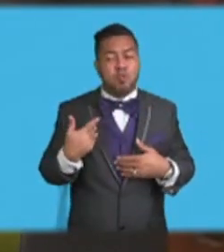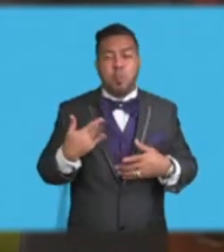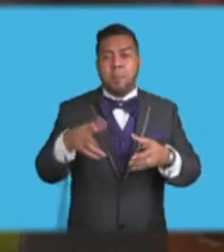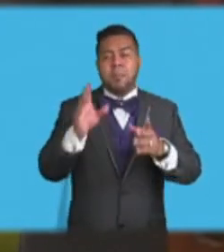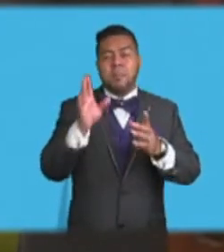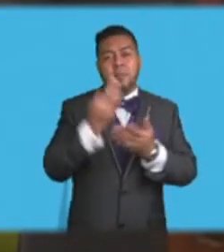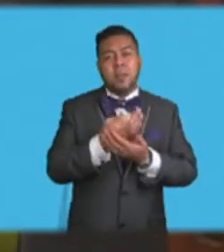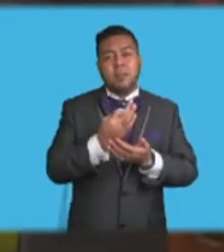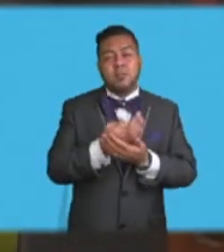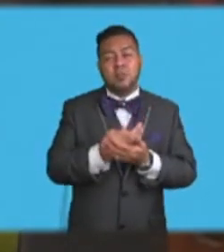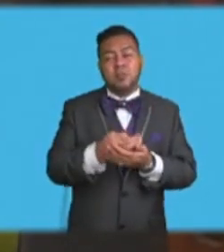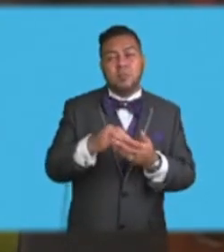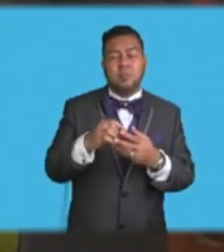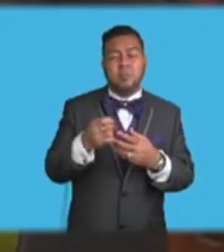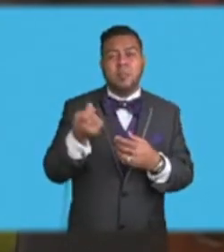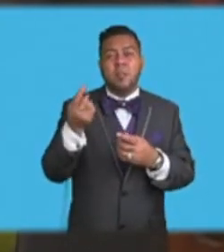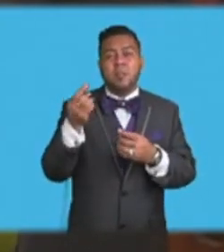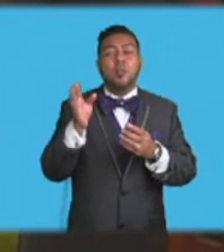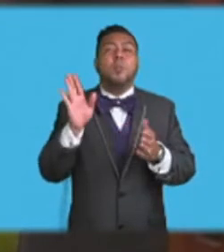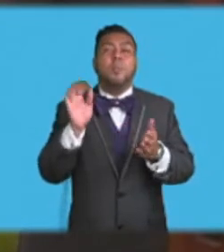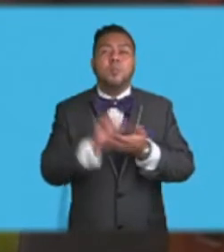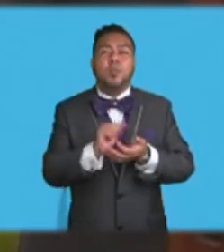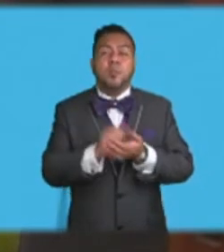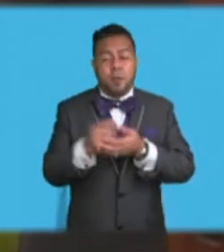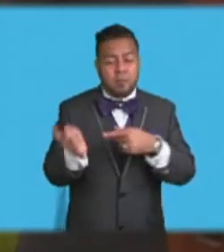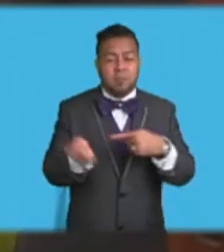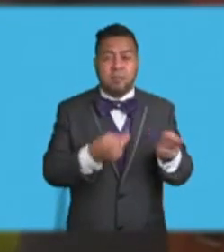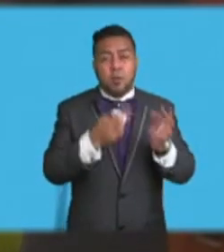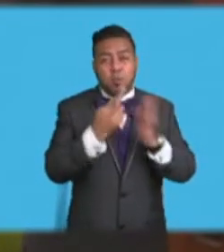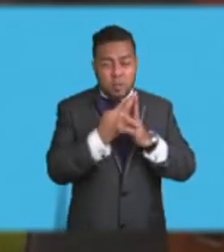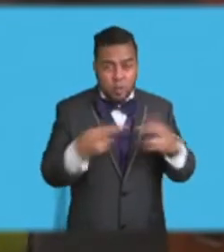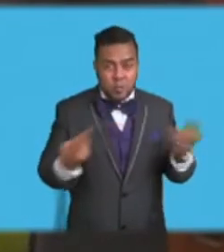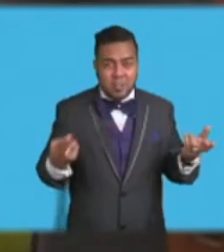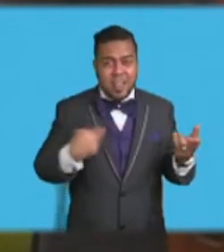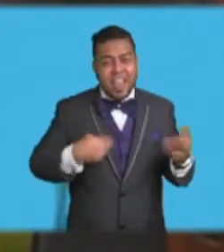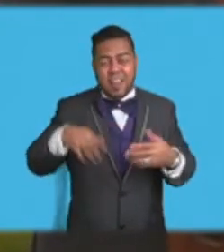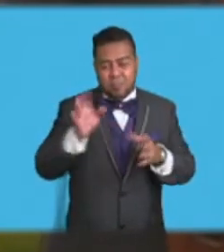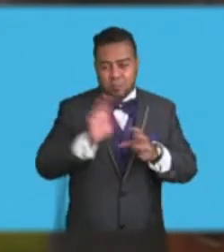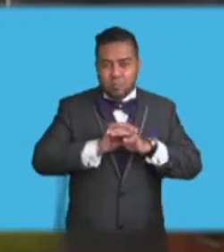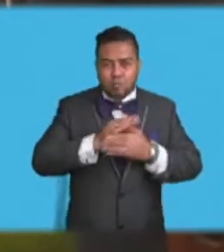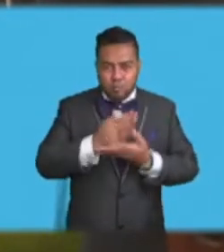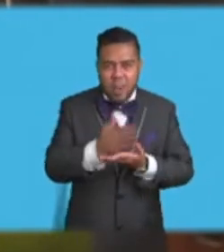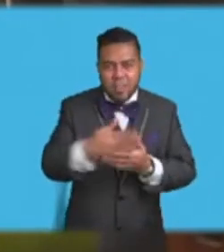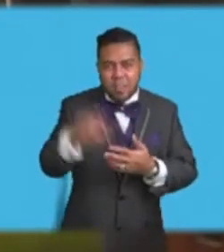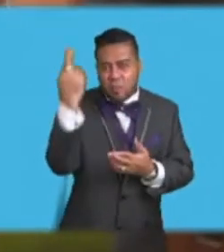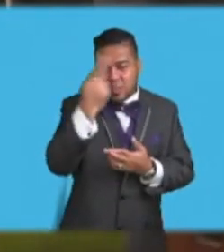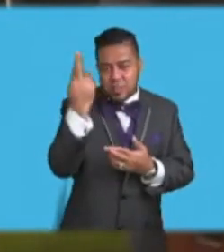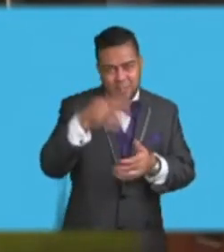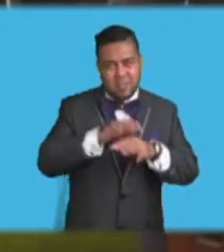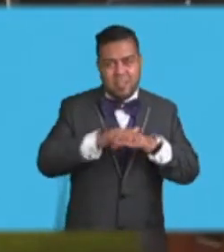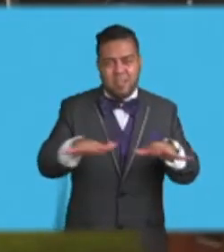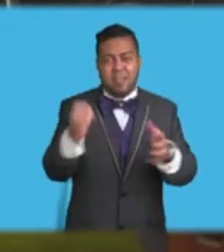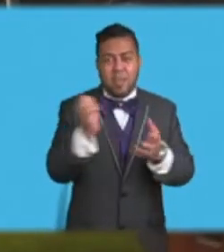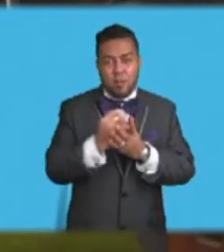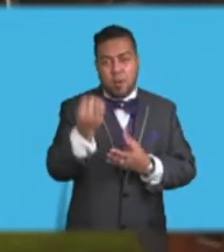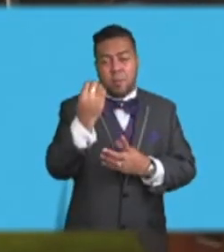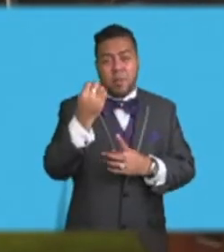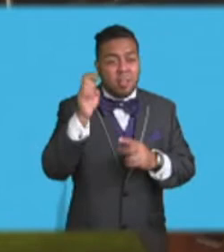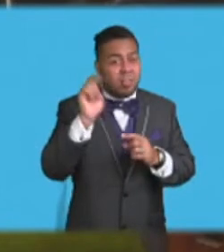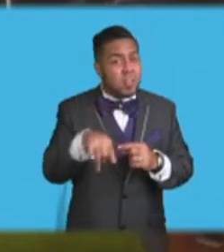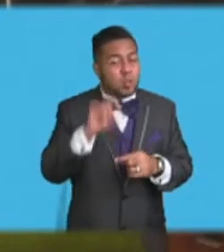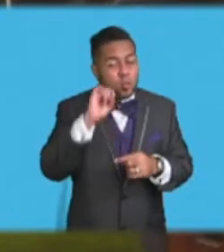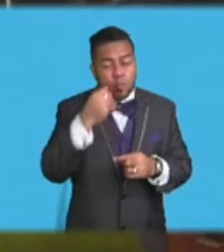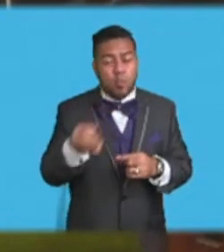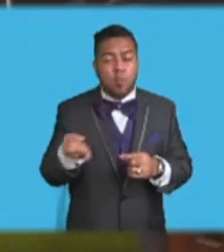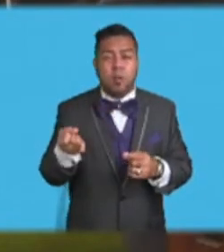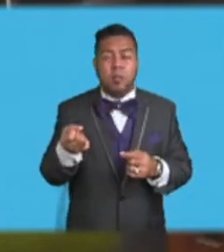system, efficient allocation of resources and distribution of risks across the economy. More importantly, Madam Speaker, this would prevent any